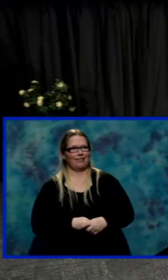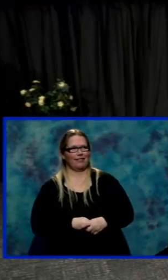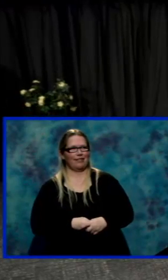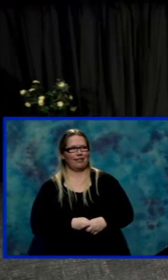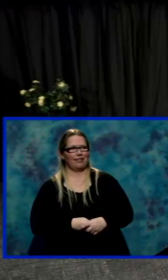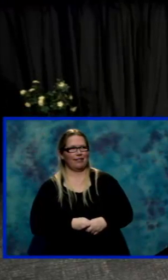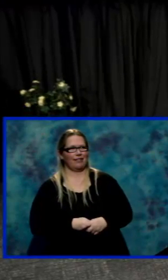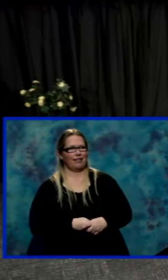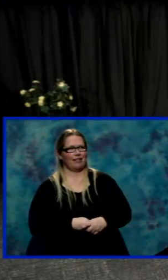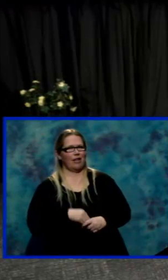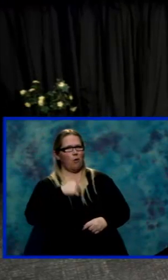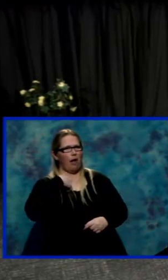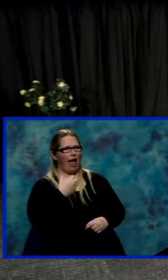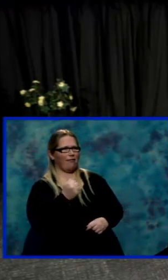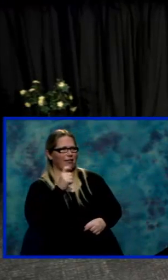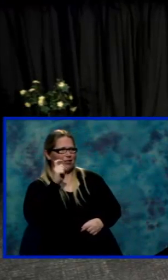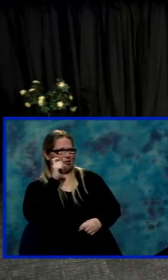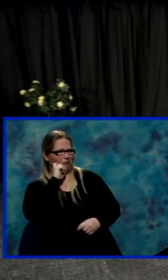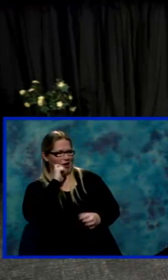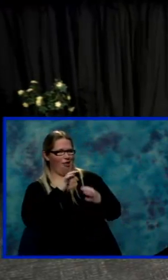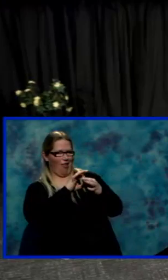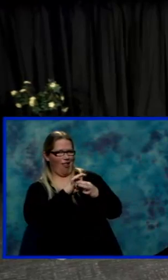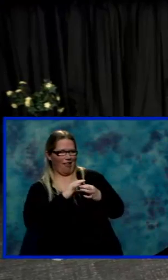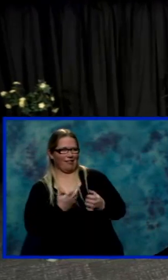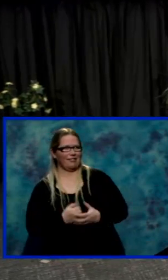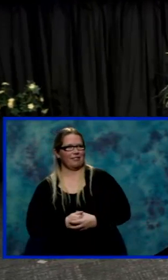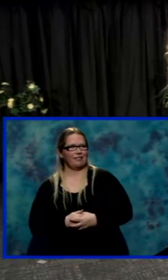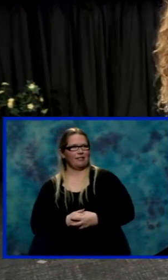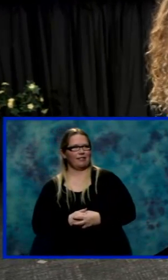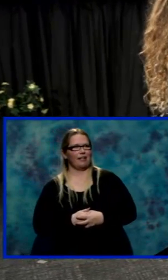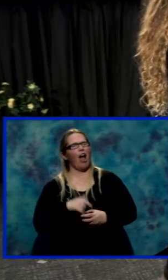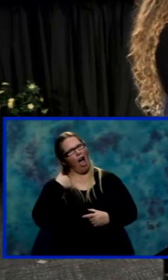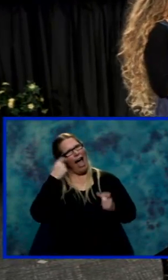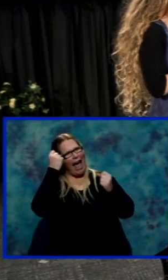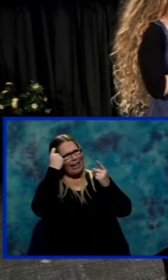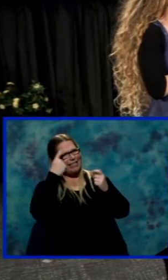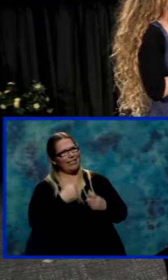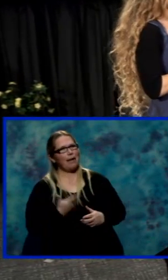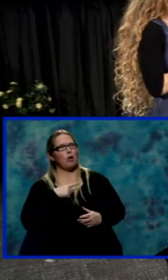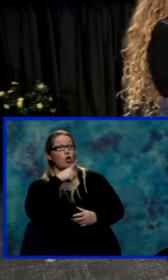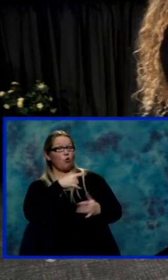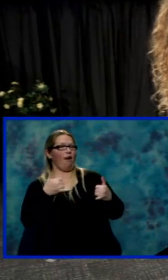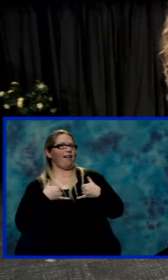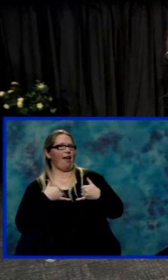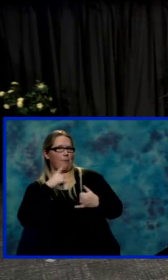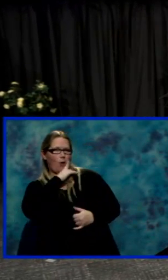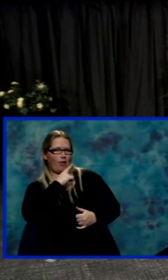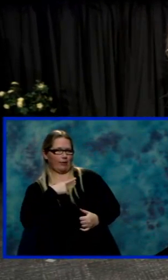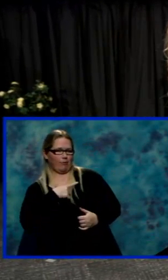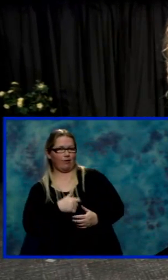We have a strange little Bible worker. No, not at all. I get you. Because you're a camp girl. I love it. And I just think